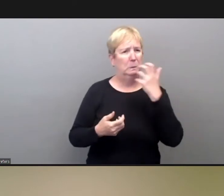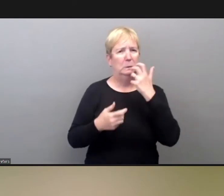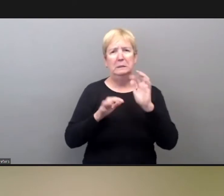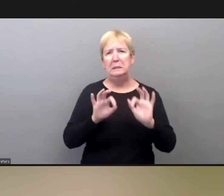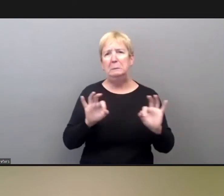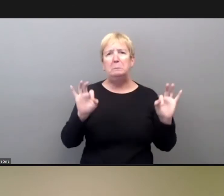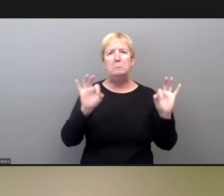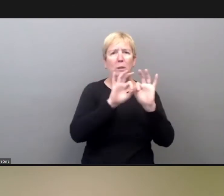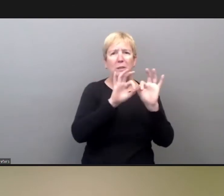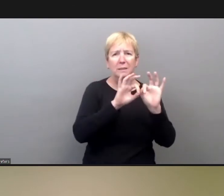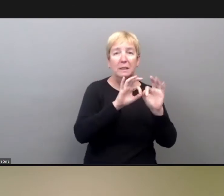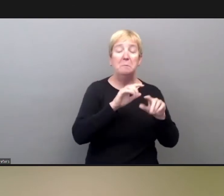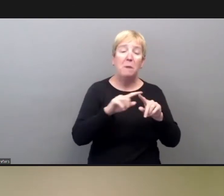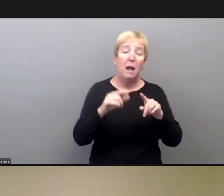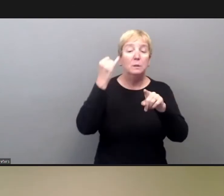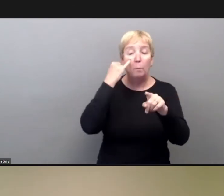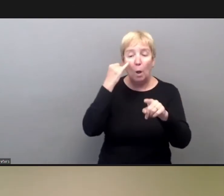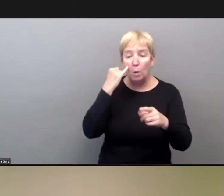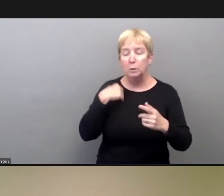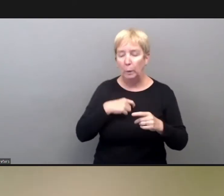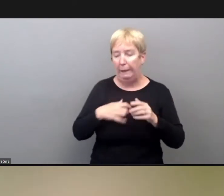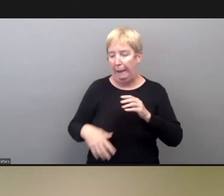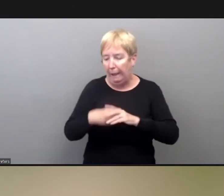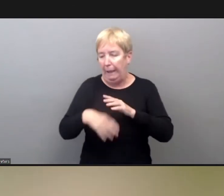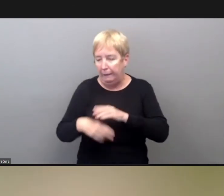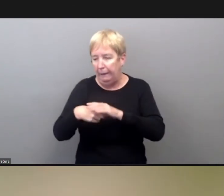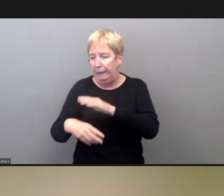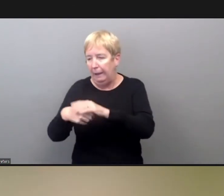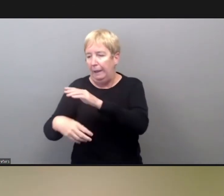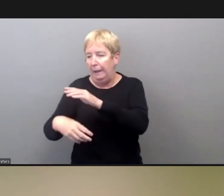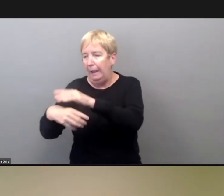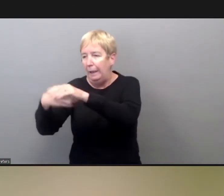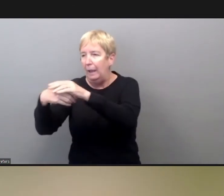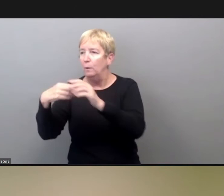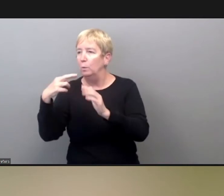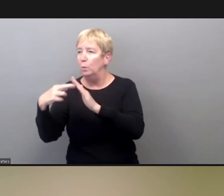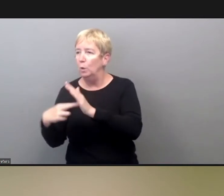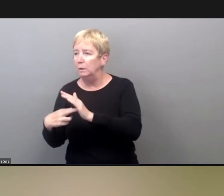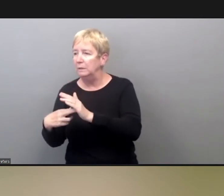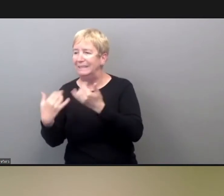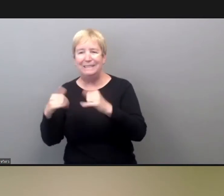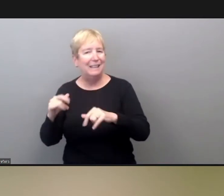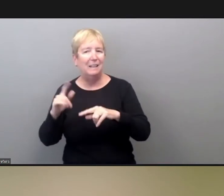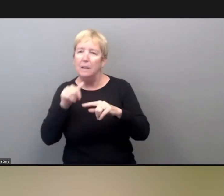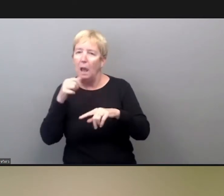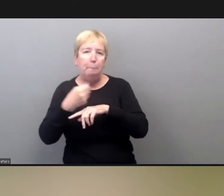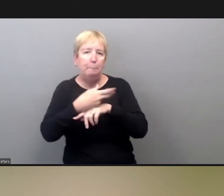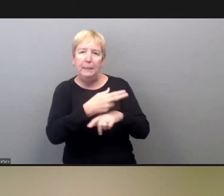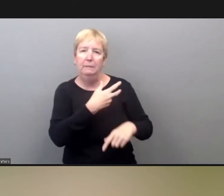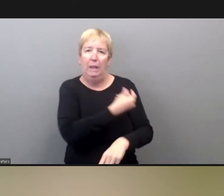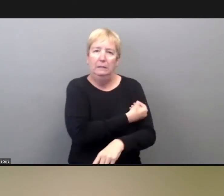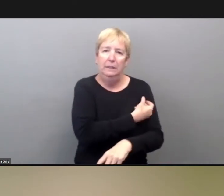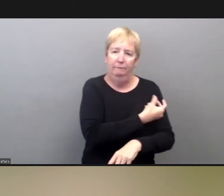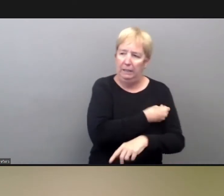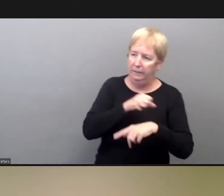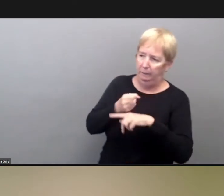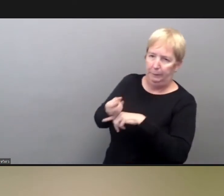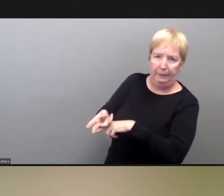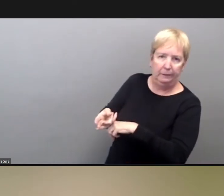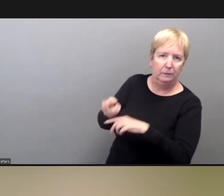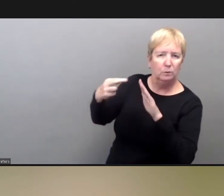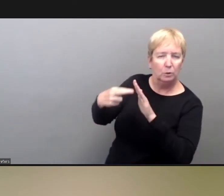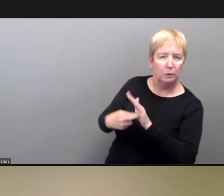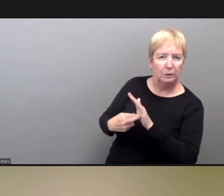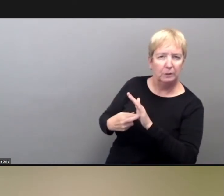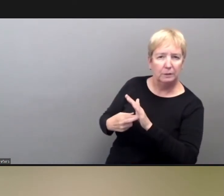up to get even halfway there. And I think we've talked at these press conferences about, and I think the governor